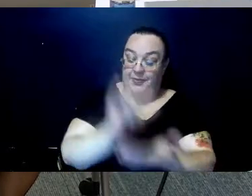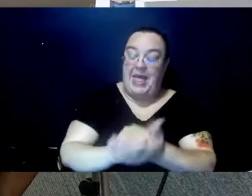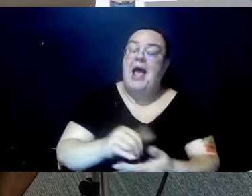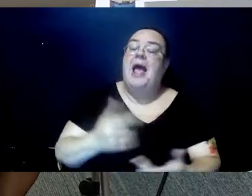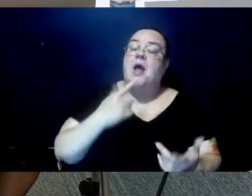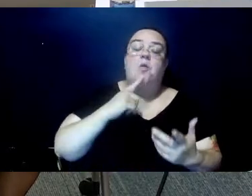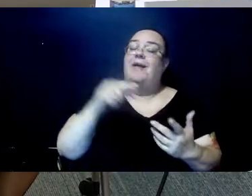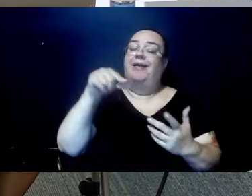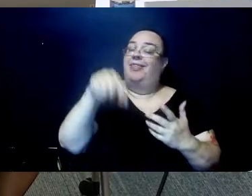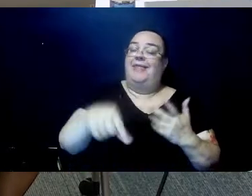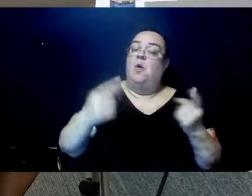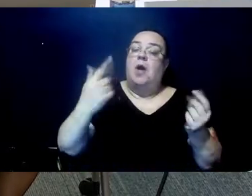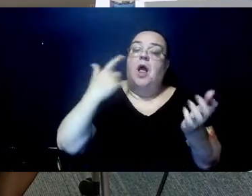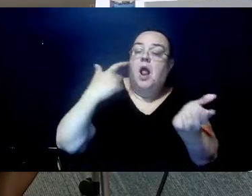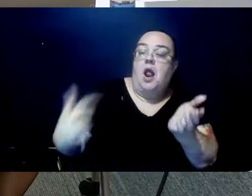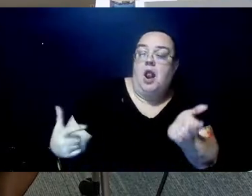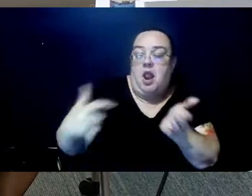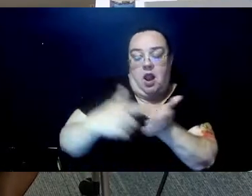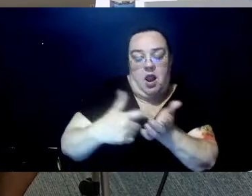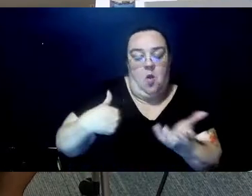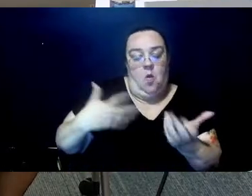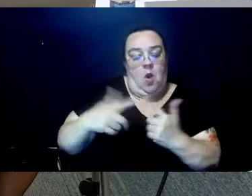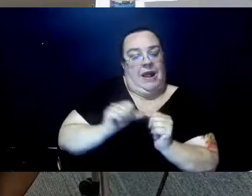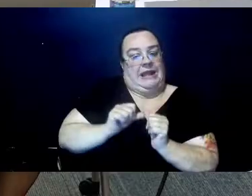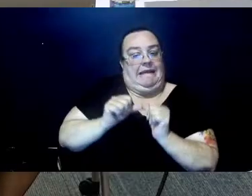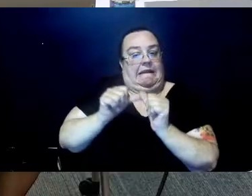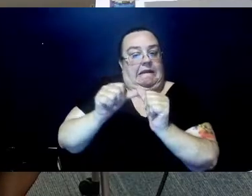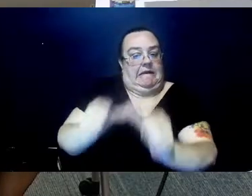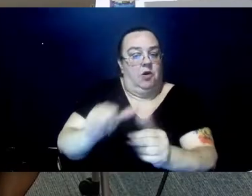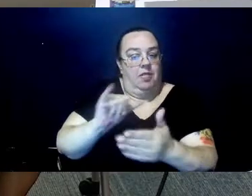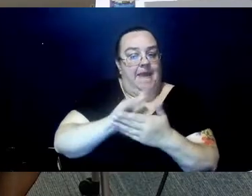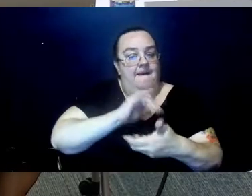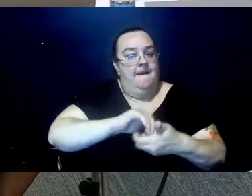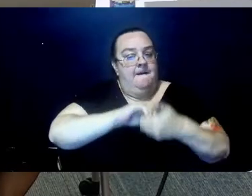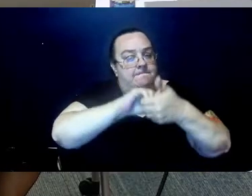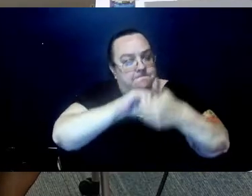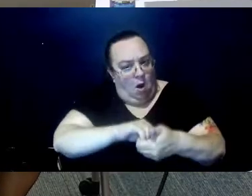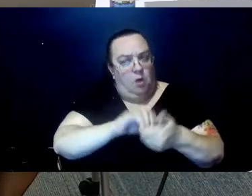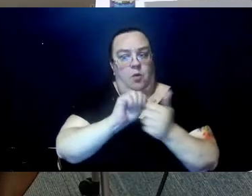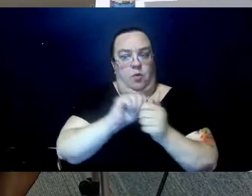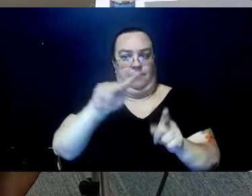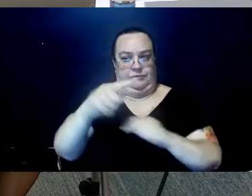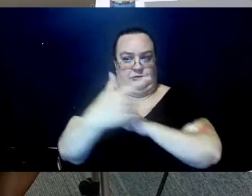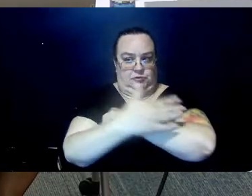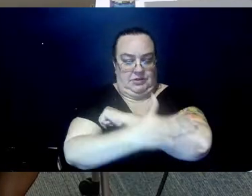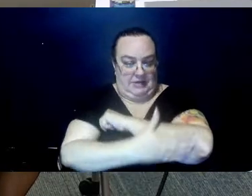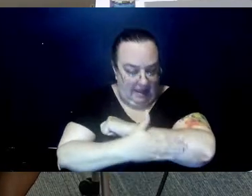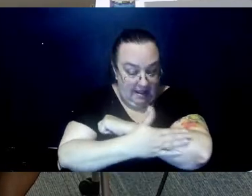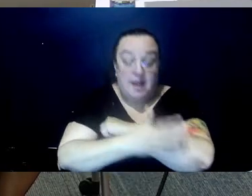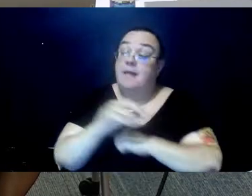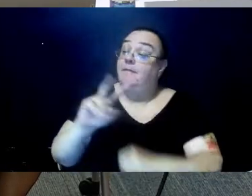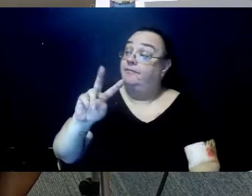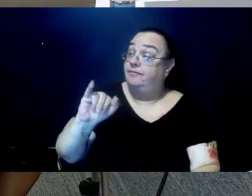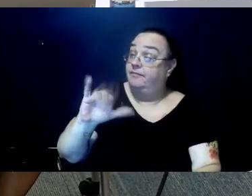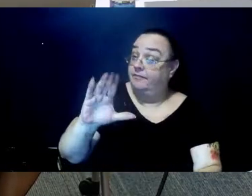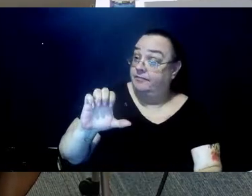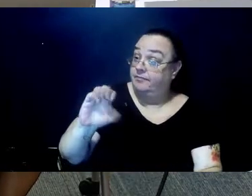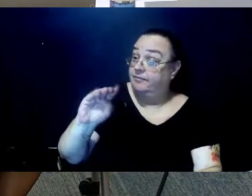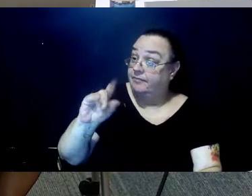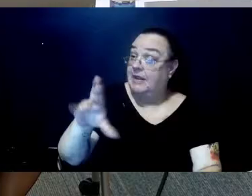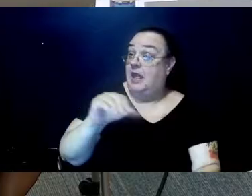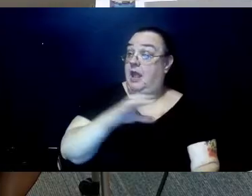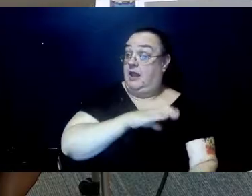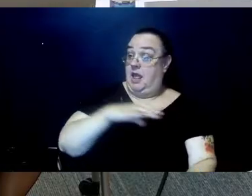we want to continue the partnership with the county. And Vice Mayor and Council, if you